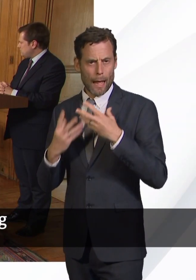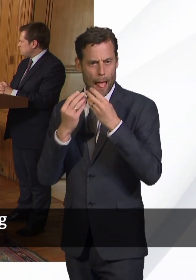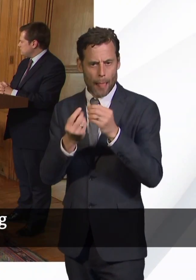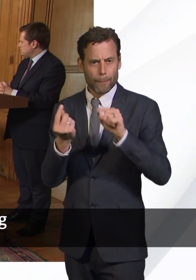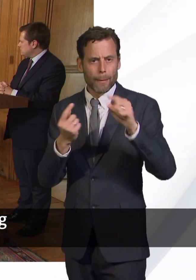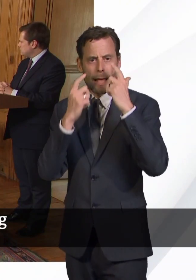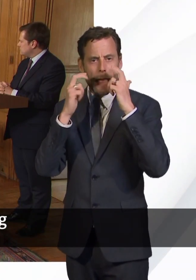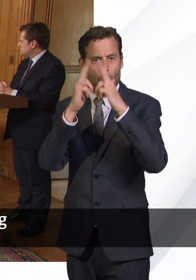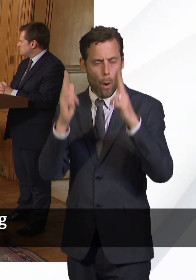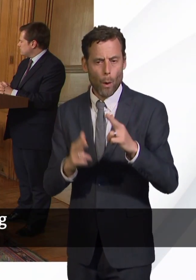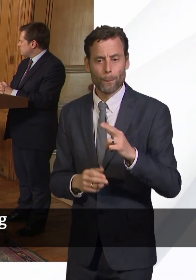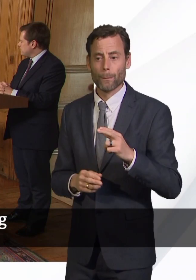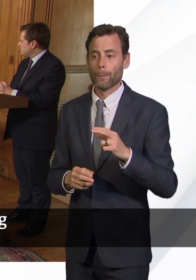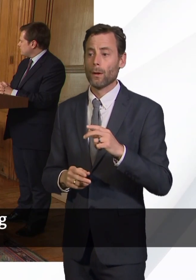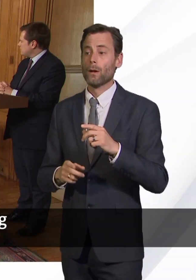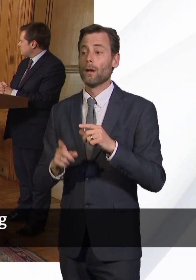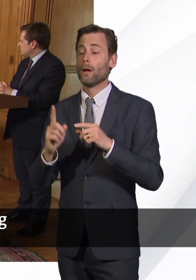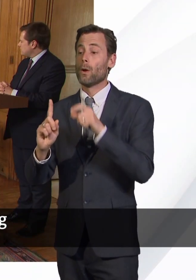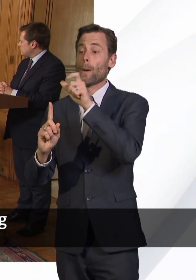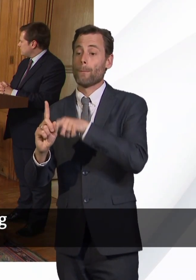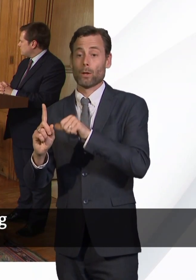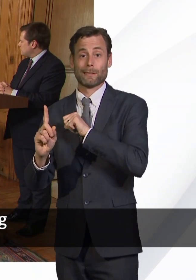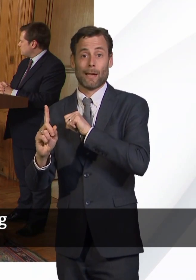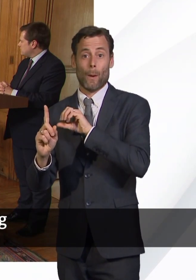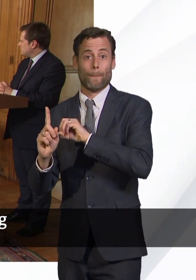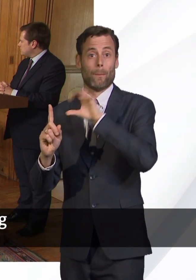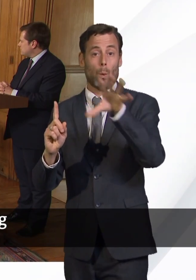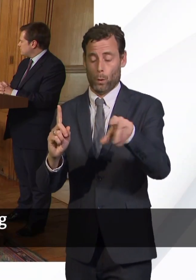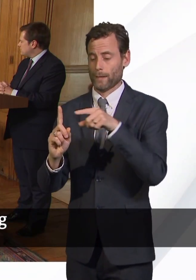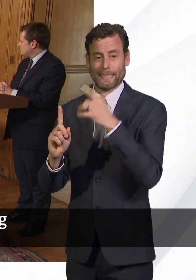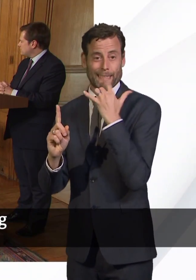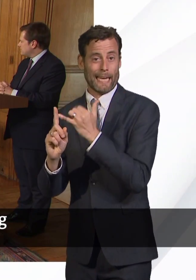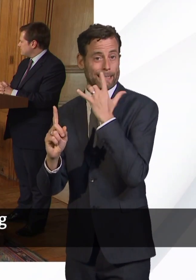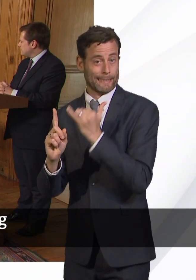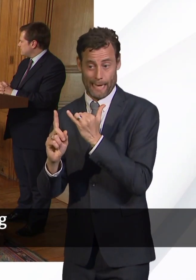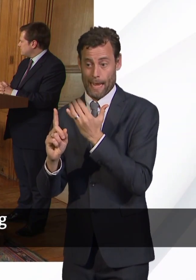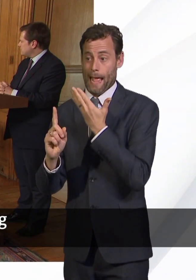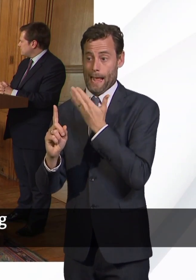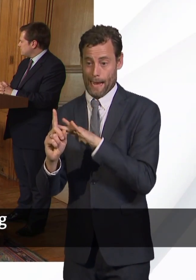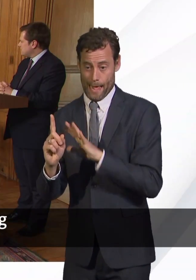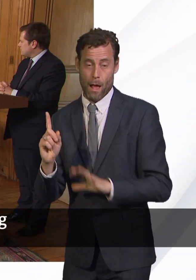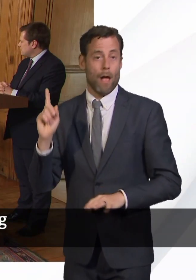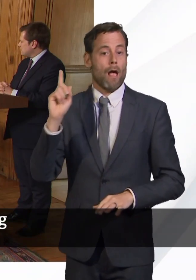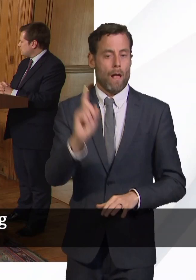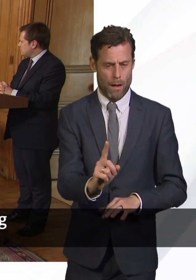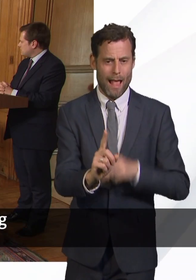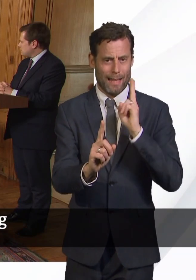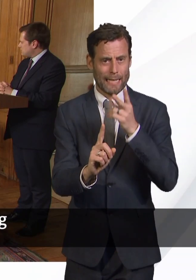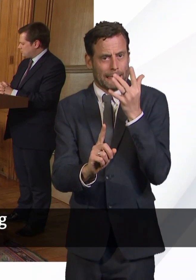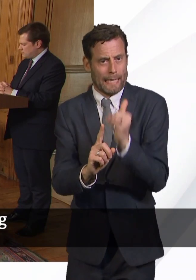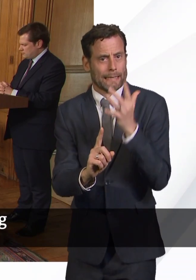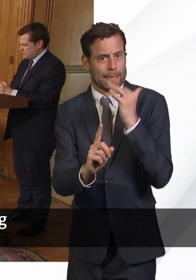period before the patient is due for discharge, and to have local conversations about this